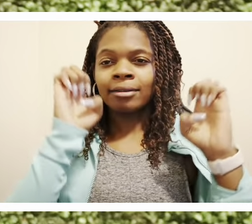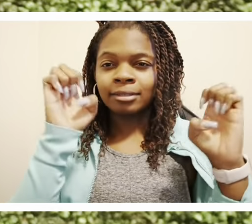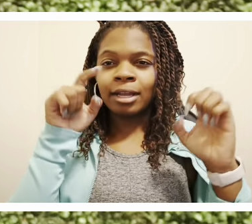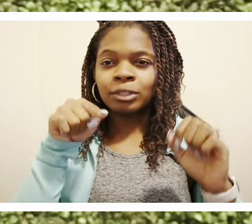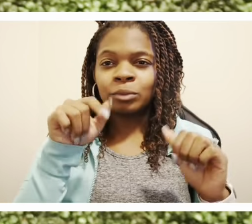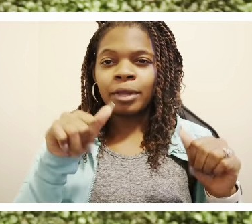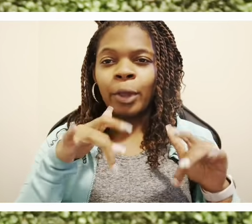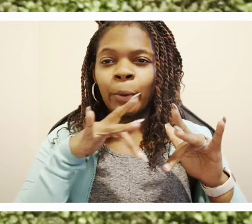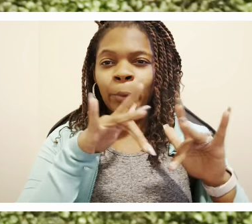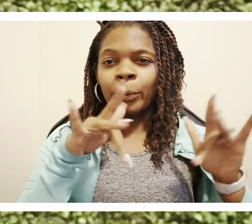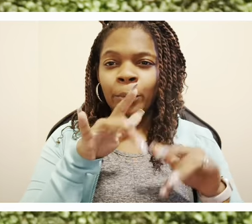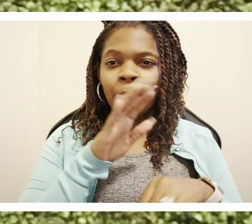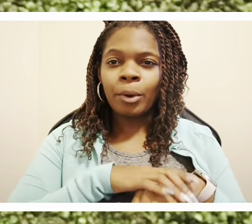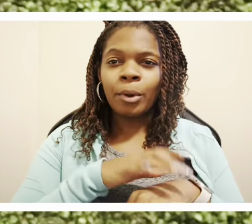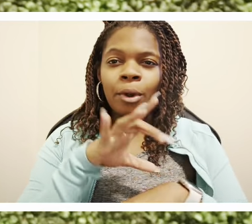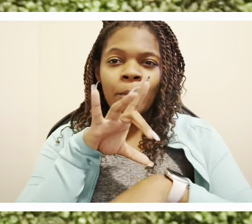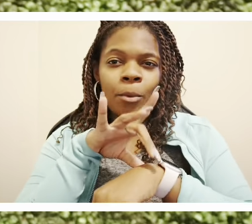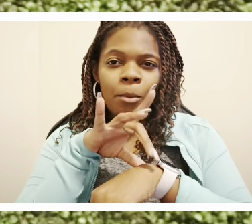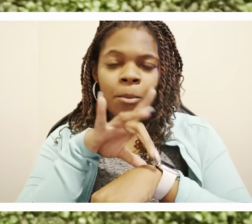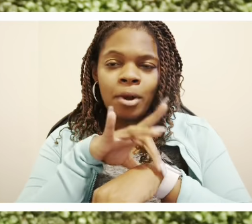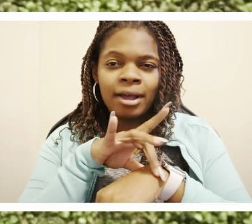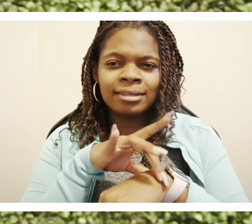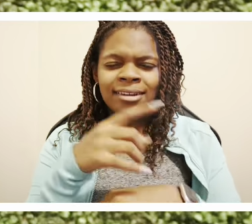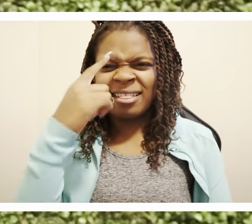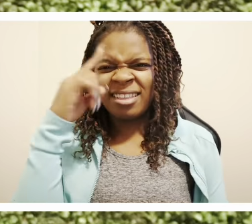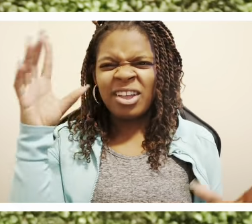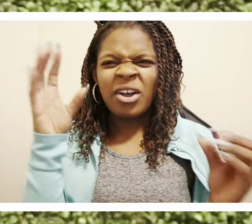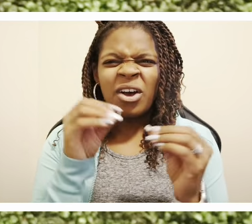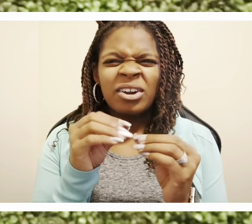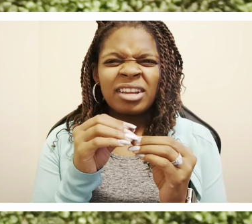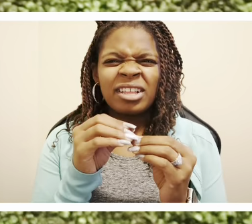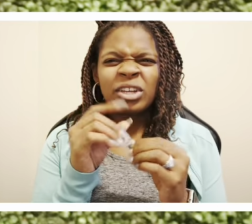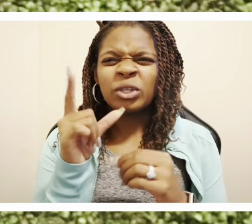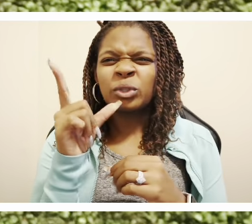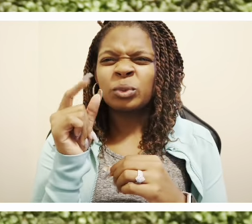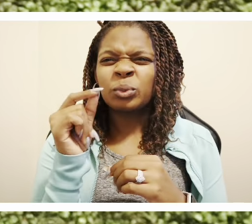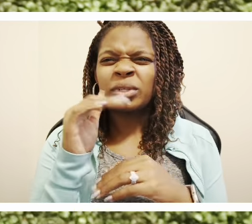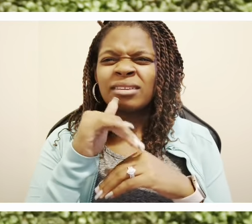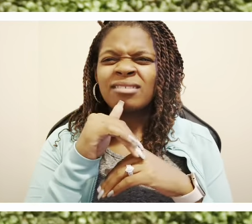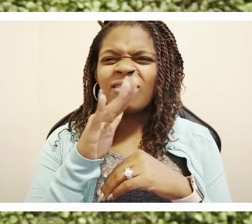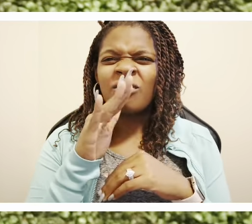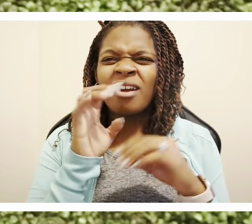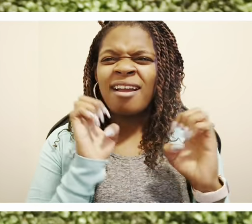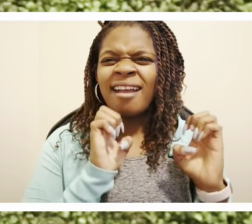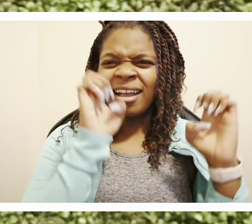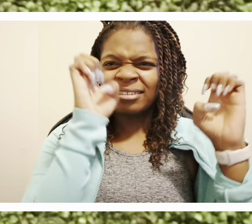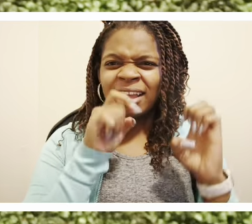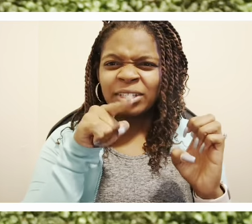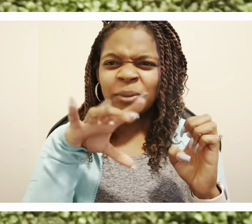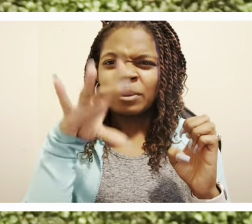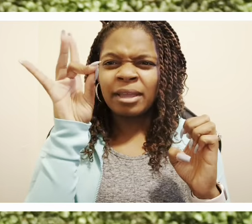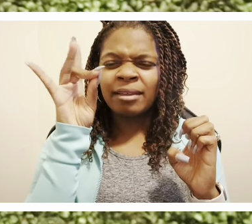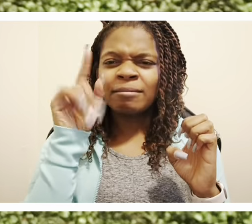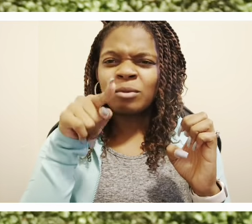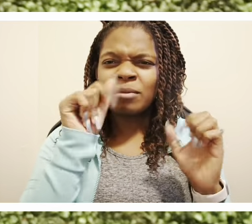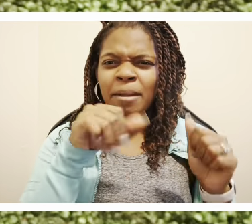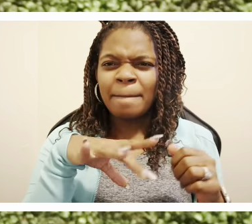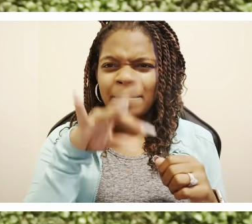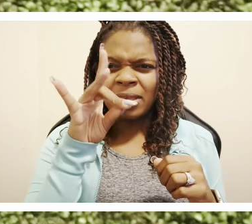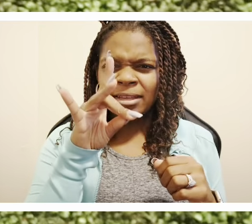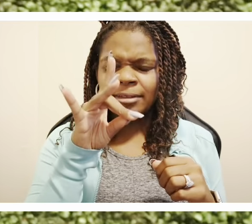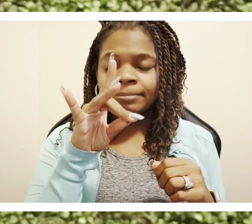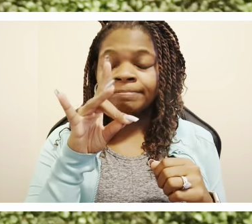workout, the Apple Watch has close to, I think, 20, maybe more workouts that you can